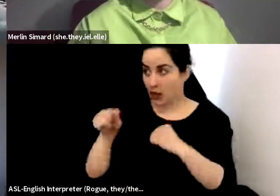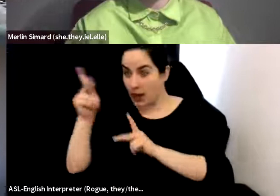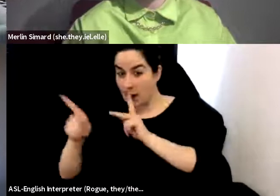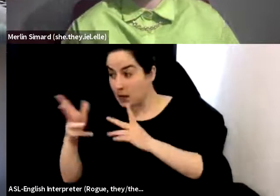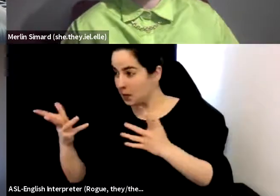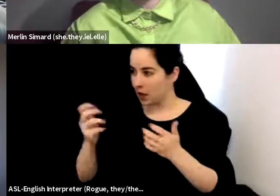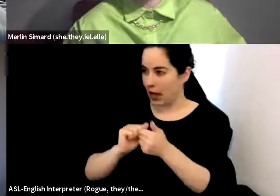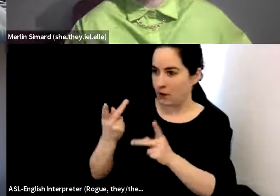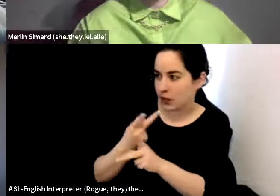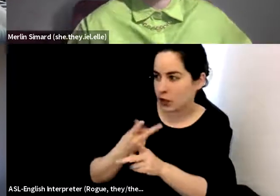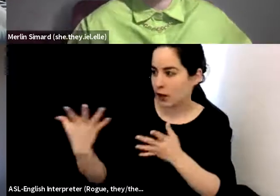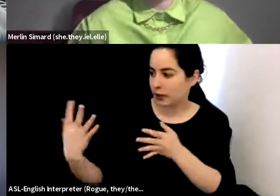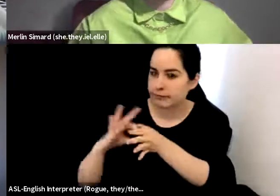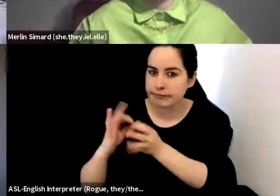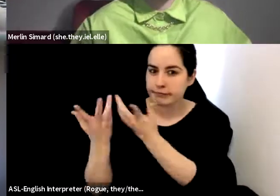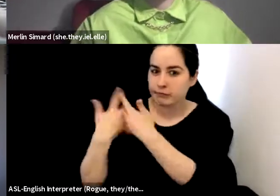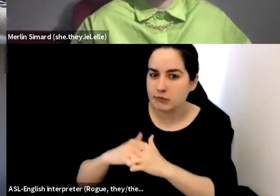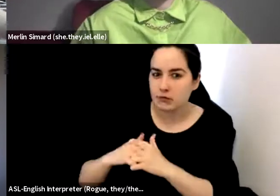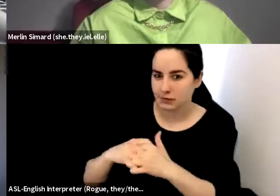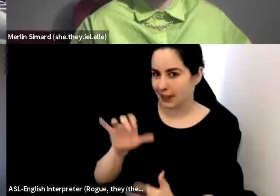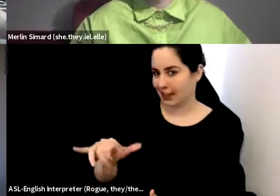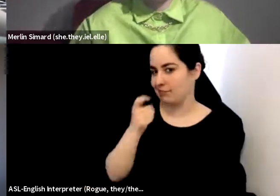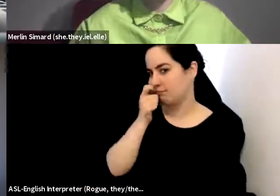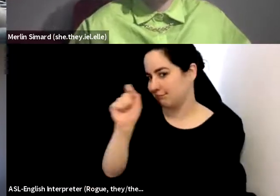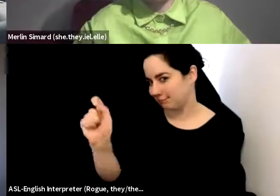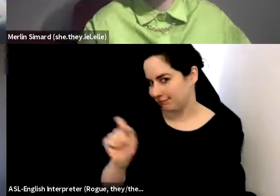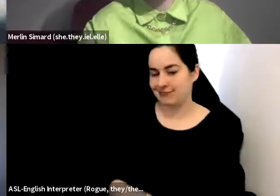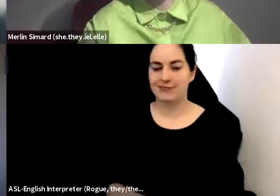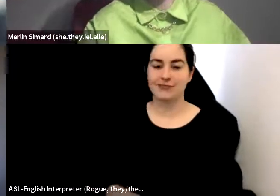and having that connection. That's my end of thought.